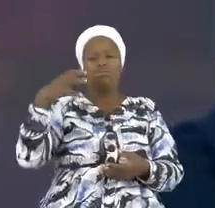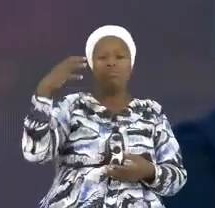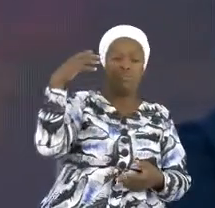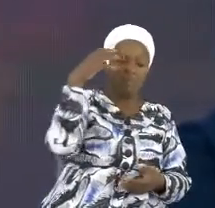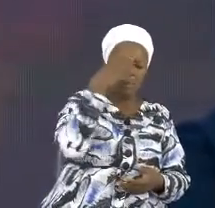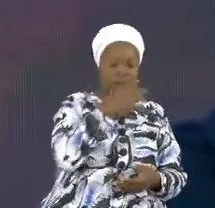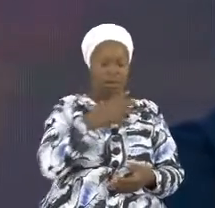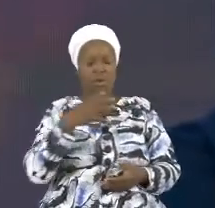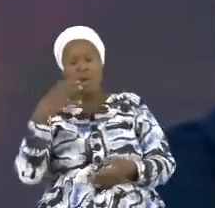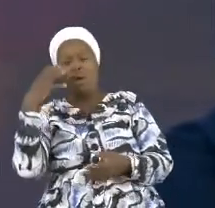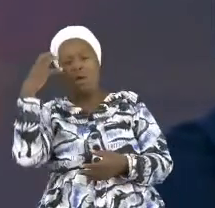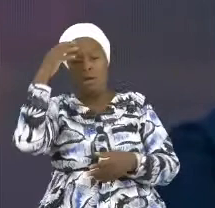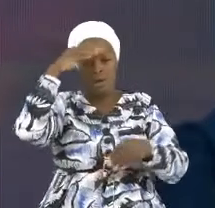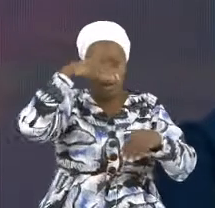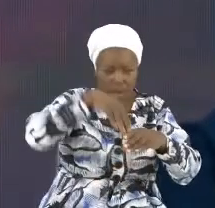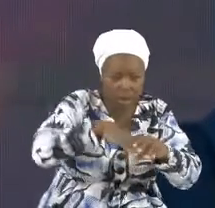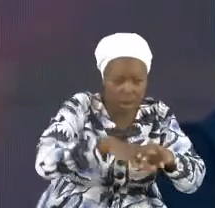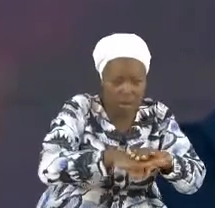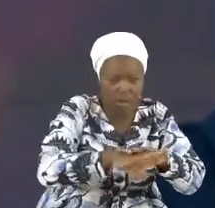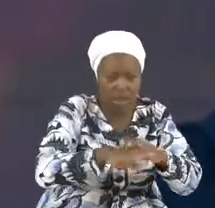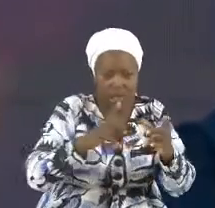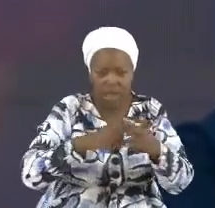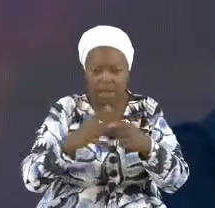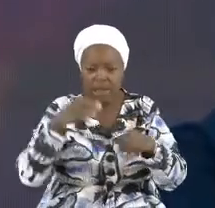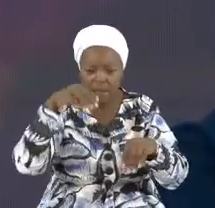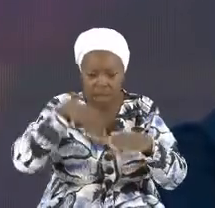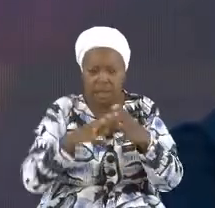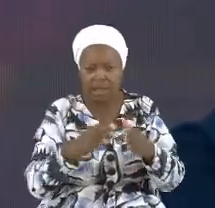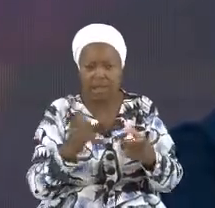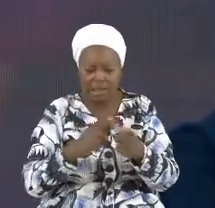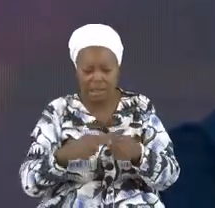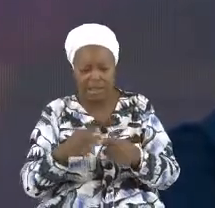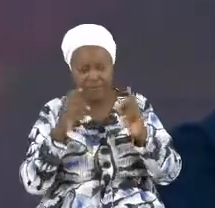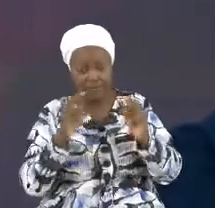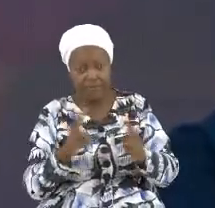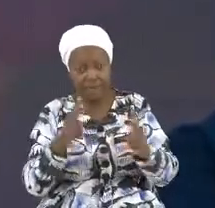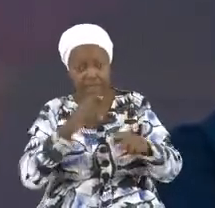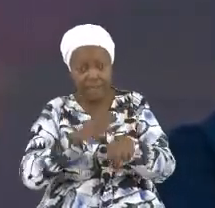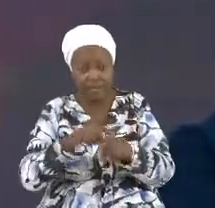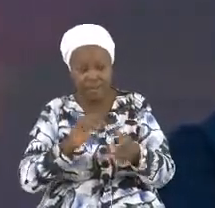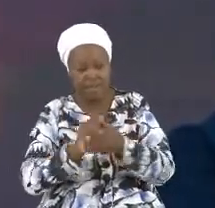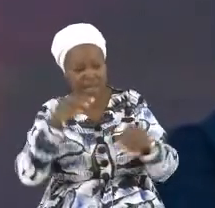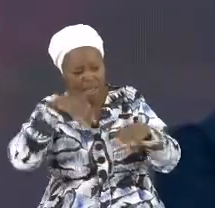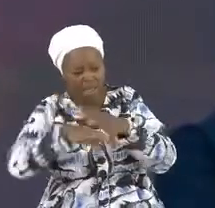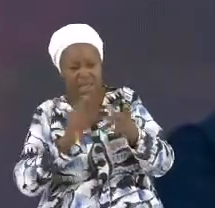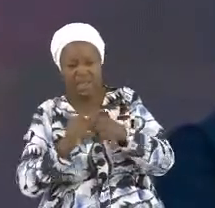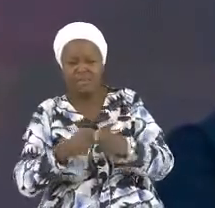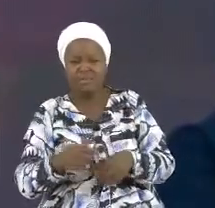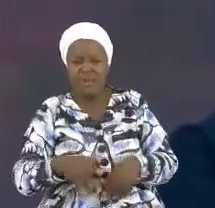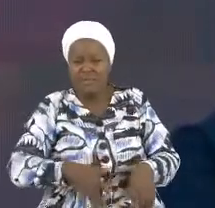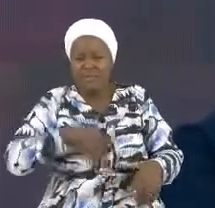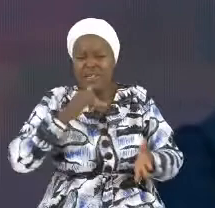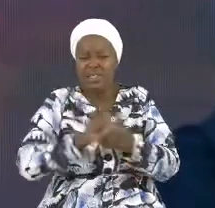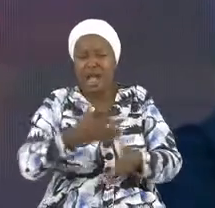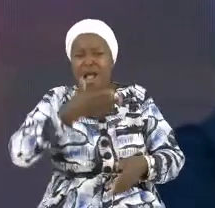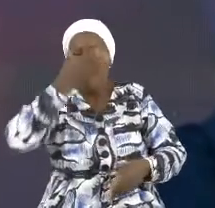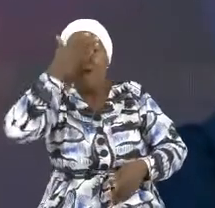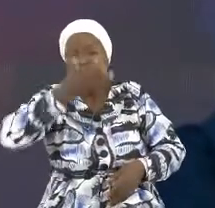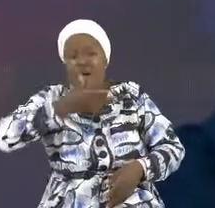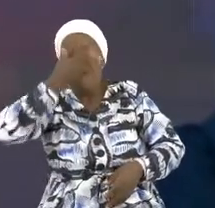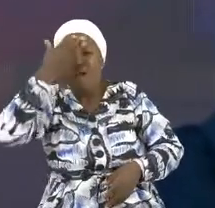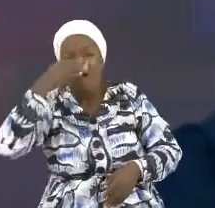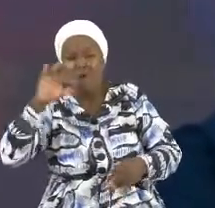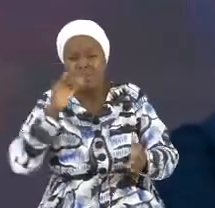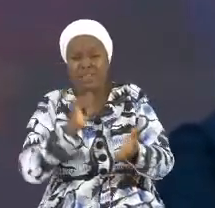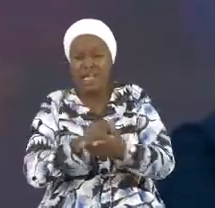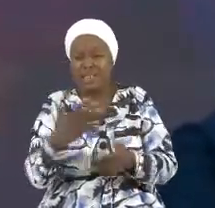in, I could perceive the heavy odor of that thing, the stuff he had filled